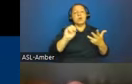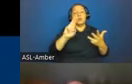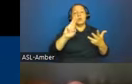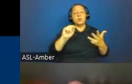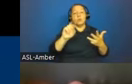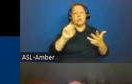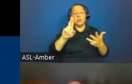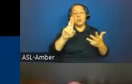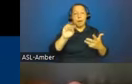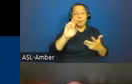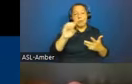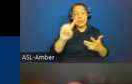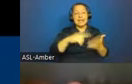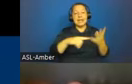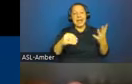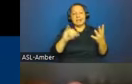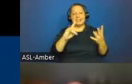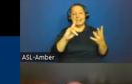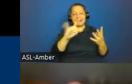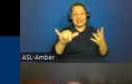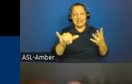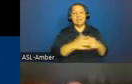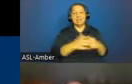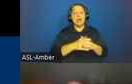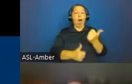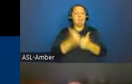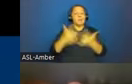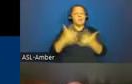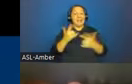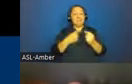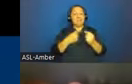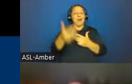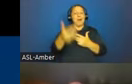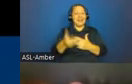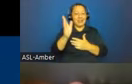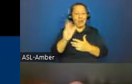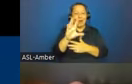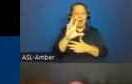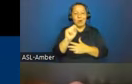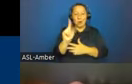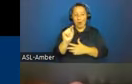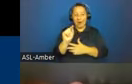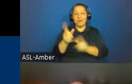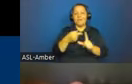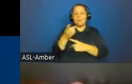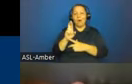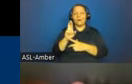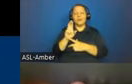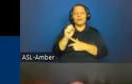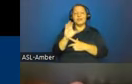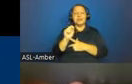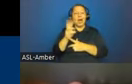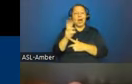next talk on October 20th, featuring Dr. Scott Williams, who will speak to us about the galleon Santa